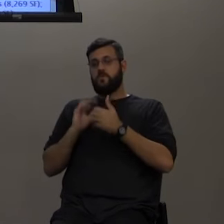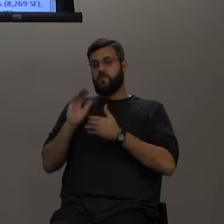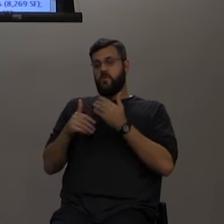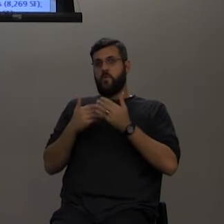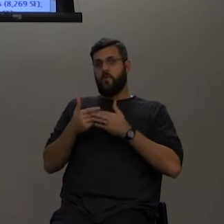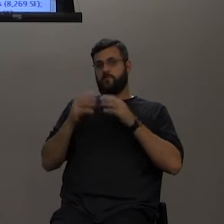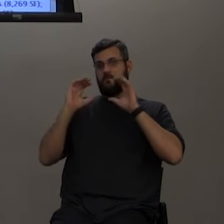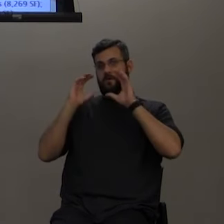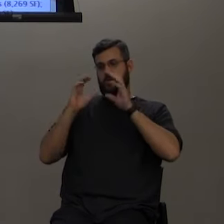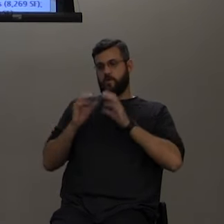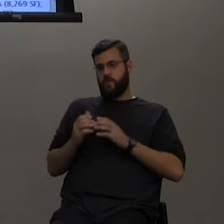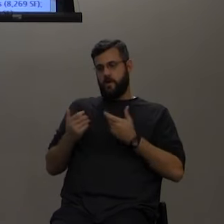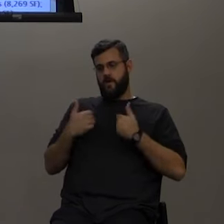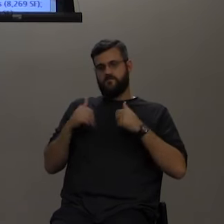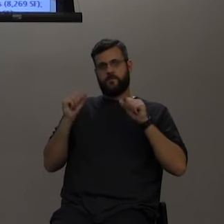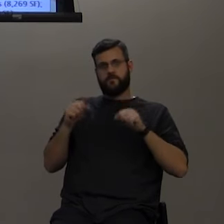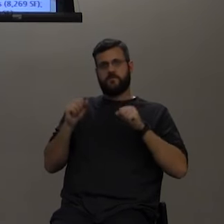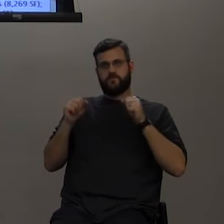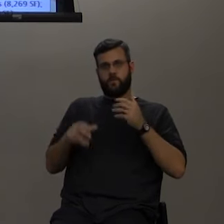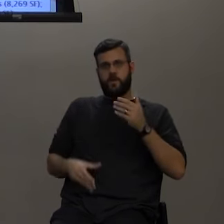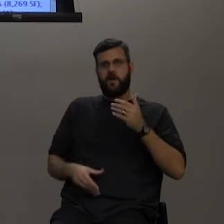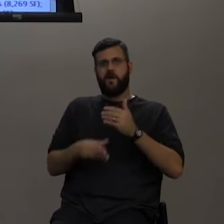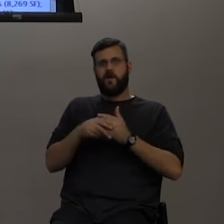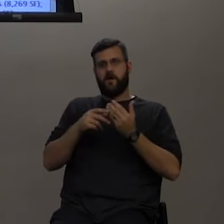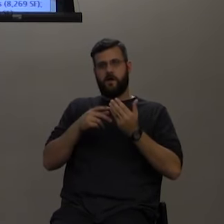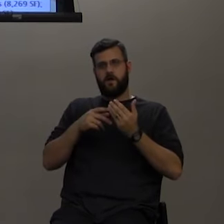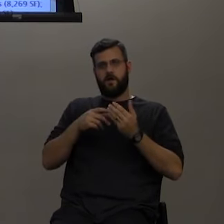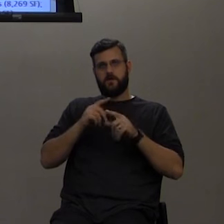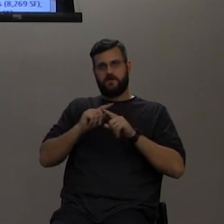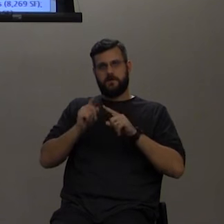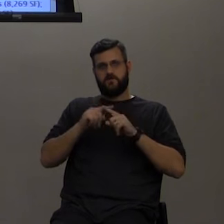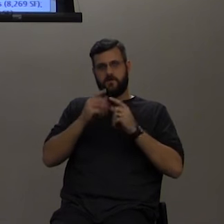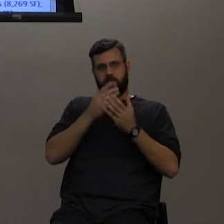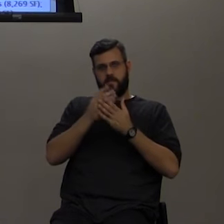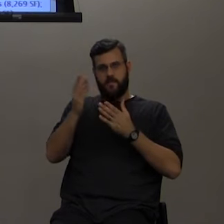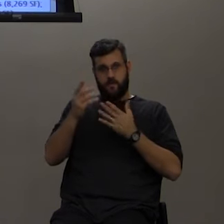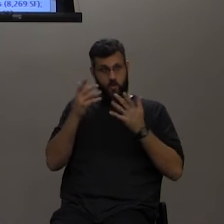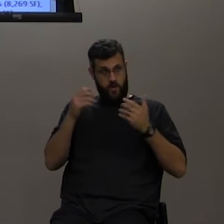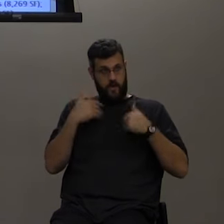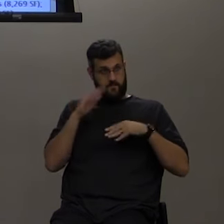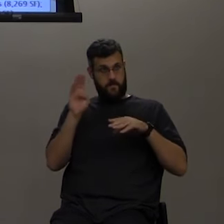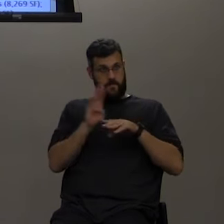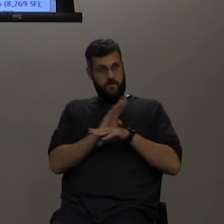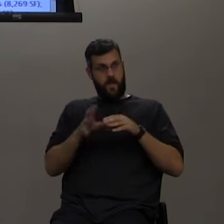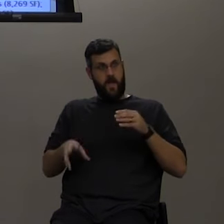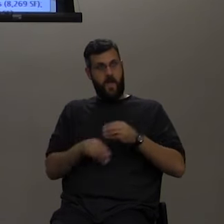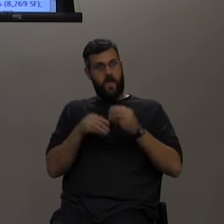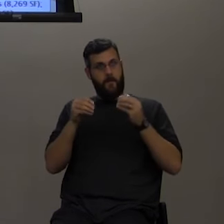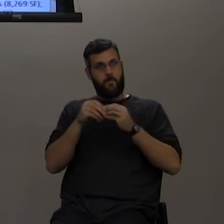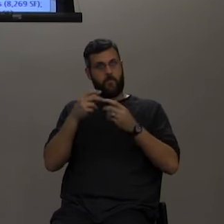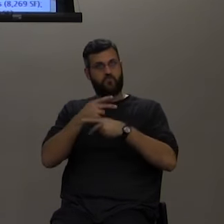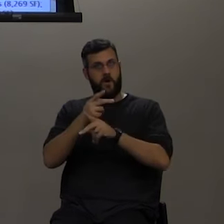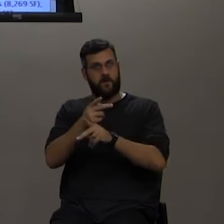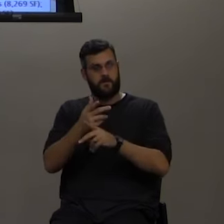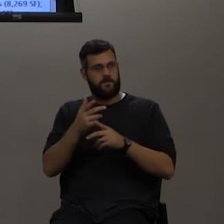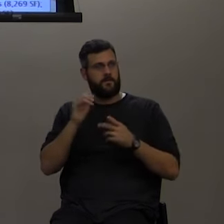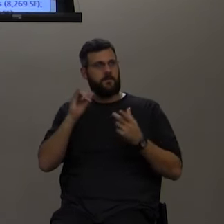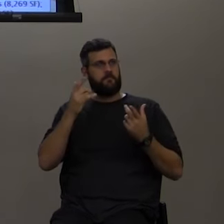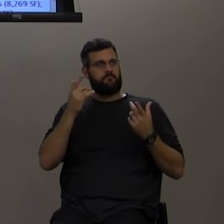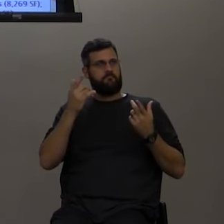these categories have the potential to add product lines to existing businesses. It may be a matter